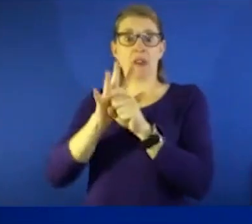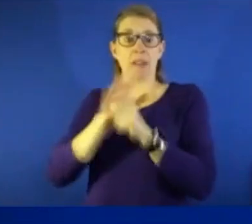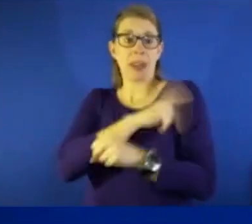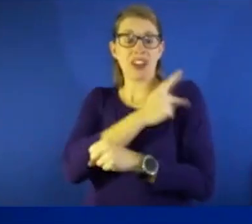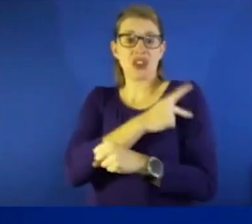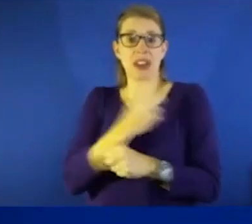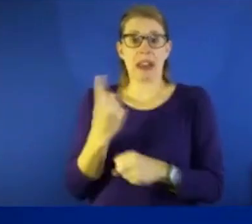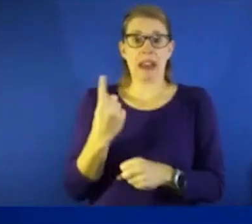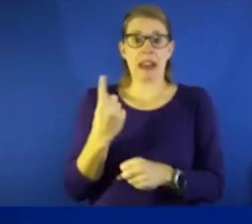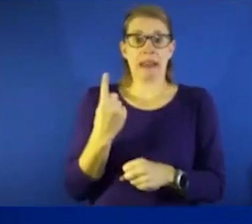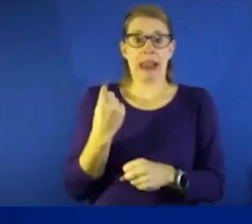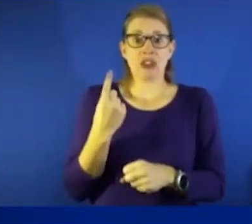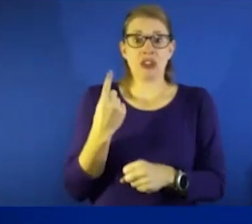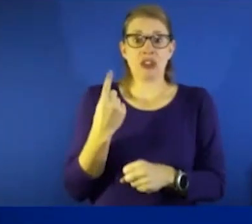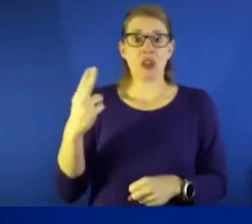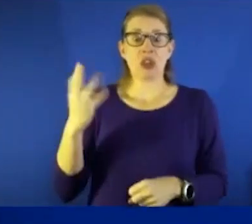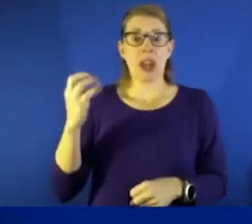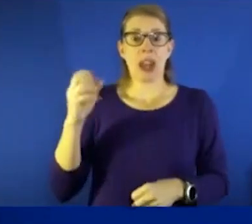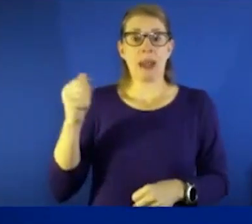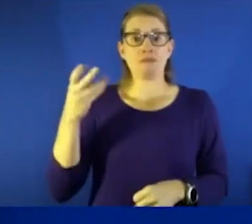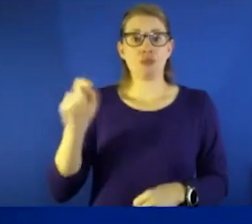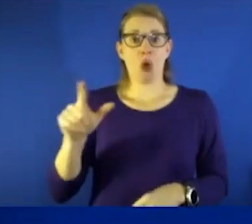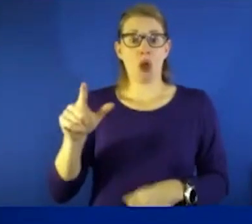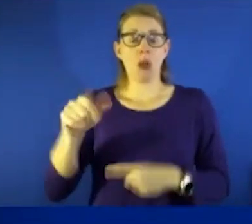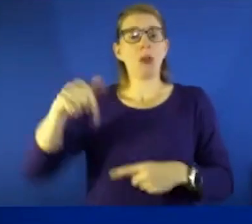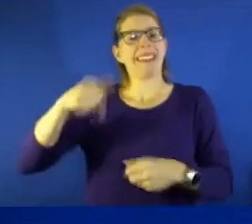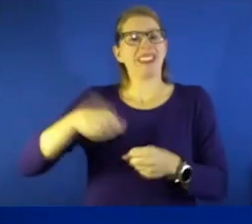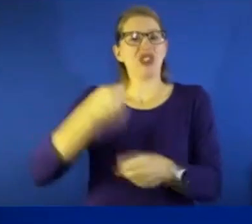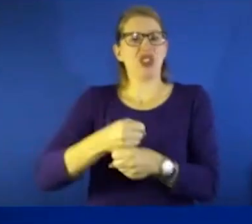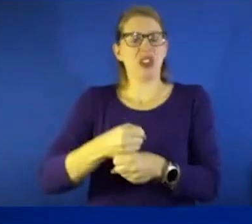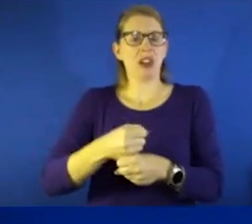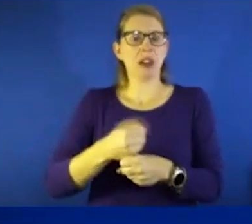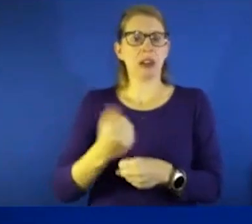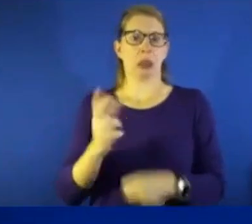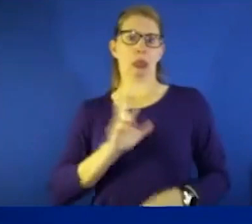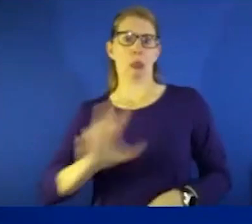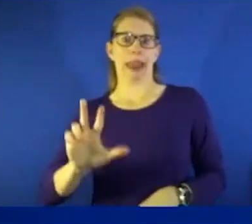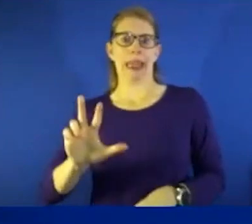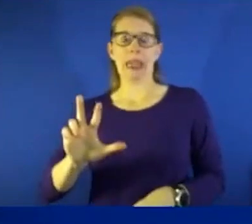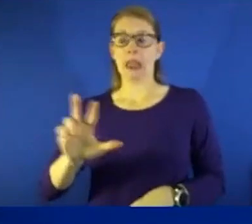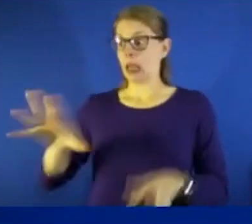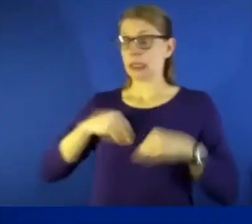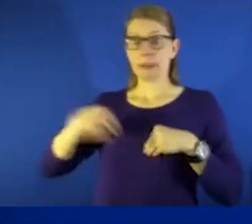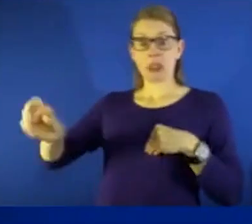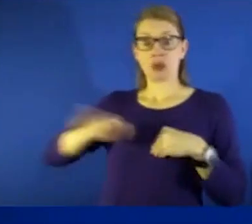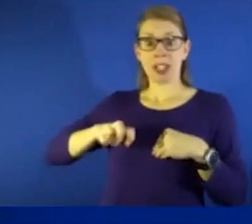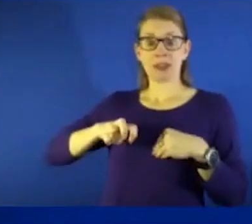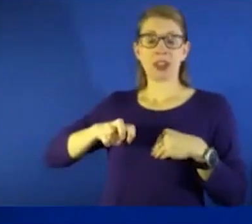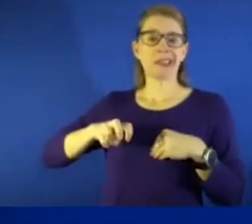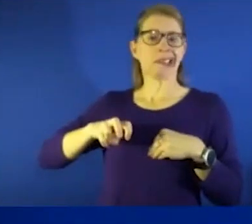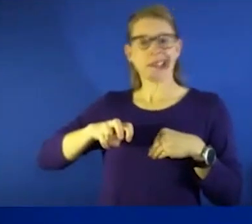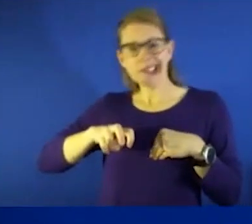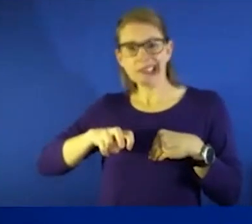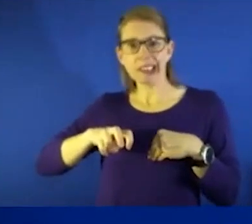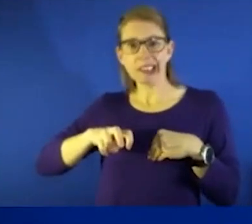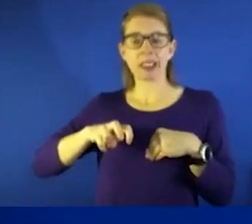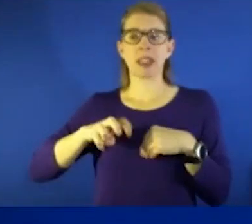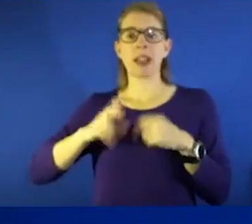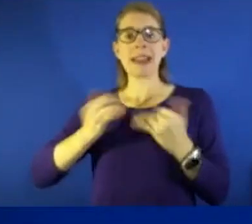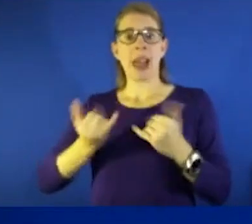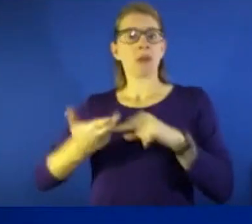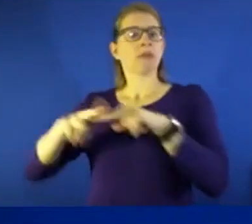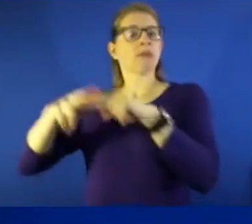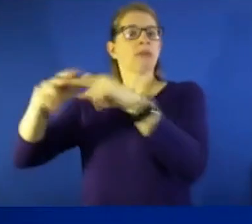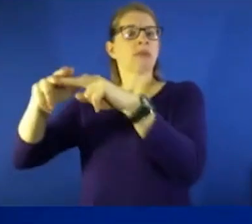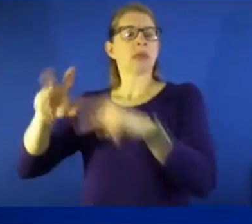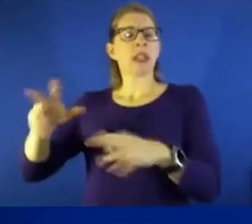We're at 14, and we're still not accepting quite as many transfers. Now, that's gotten better, but I think we still have a lot of COVID patients. The second thing to